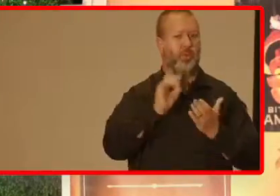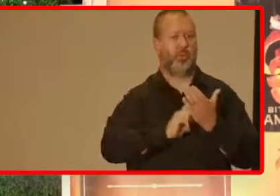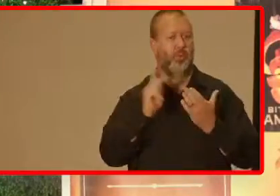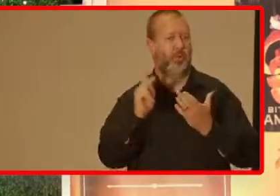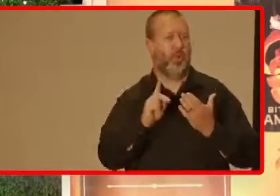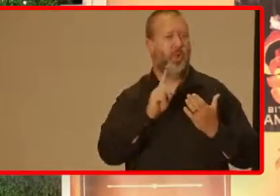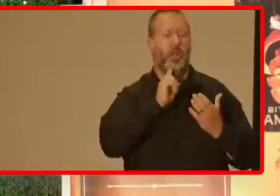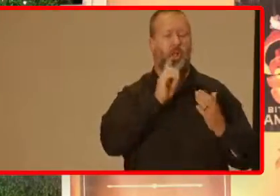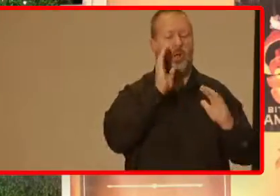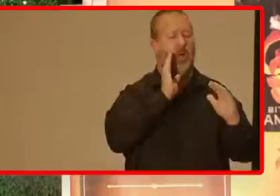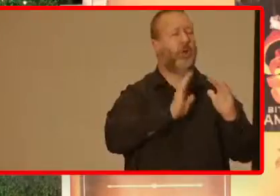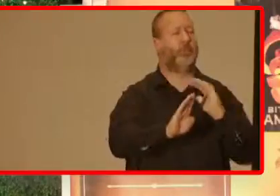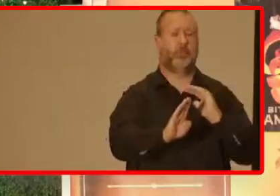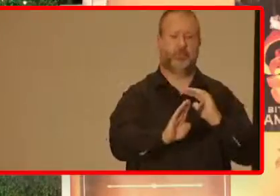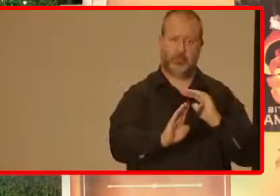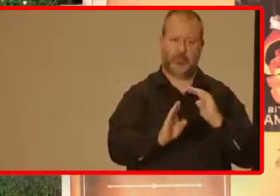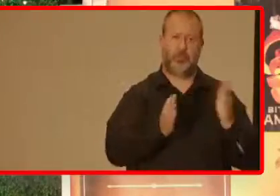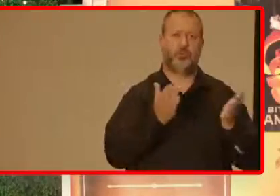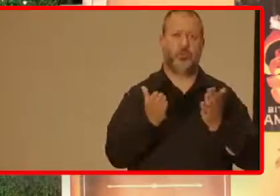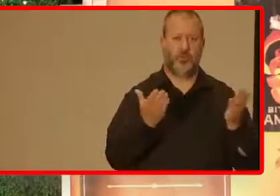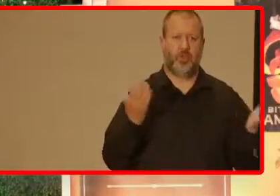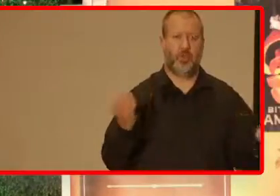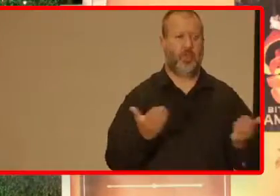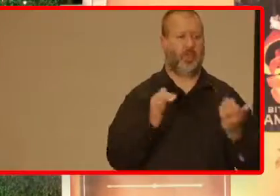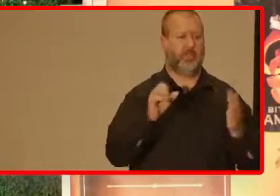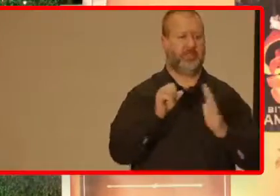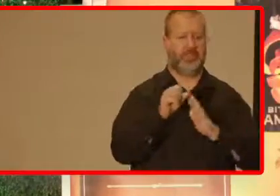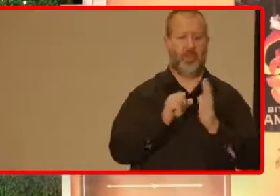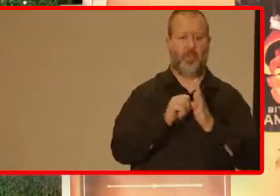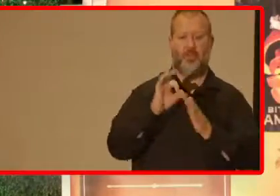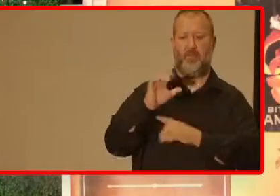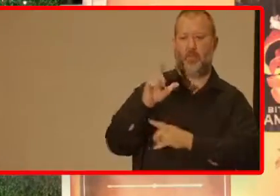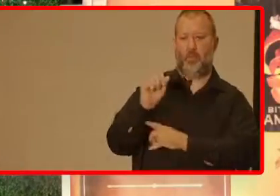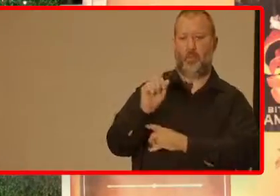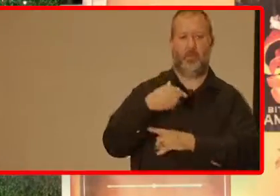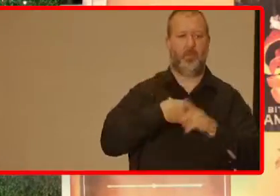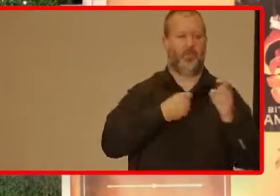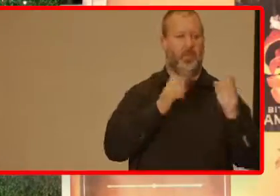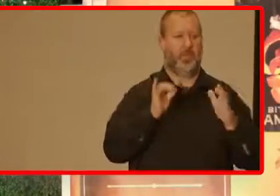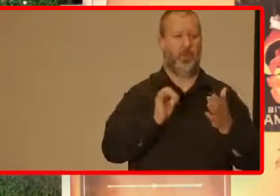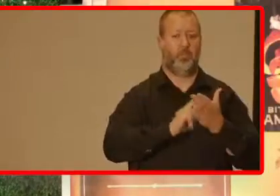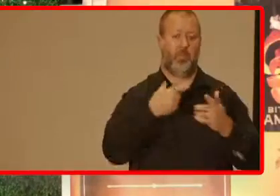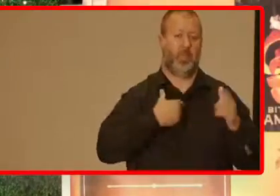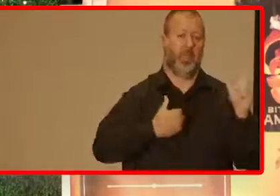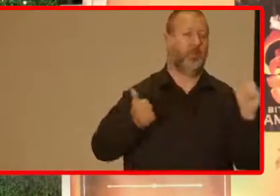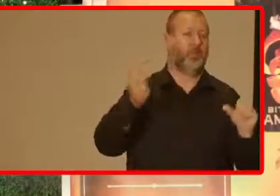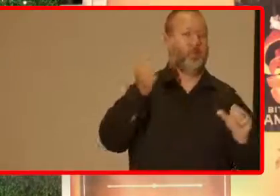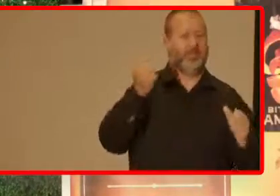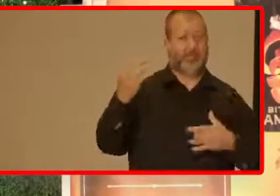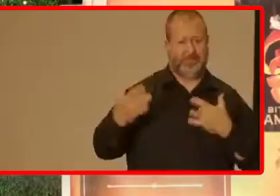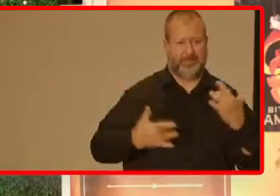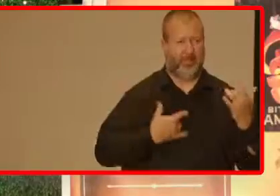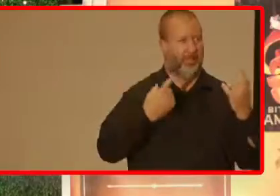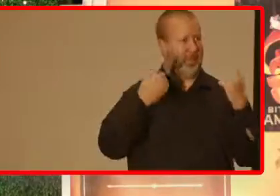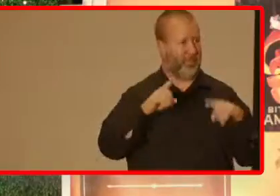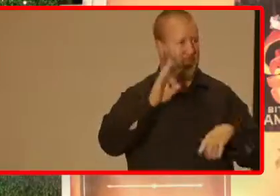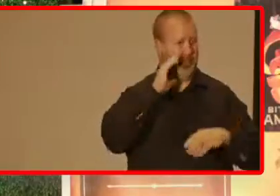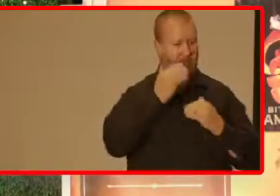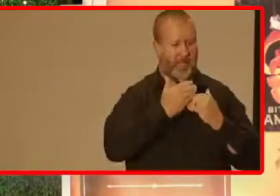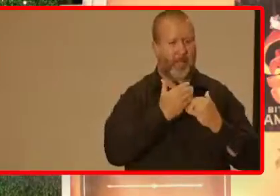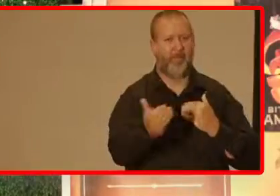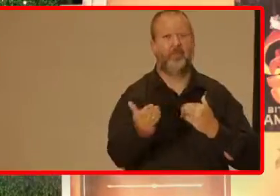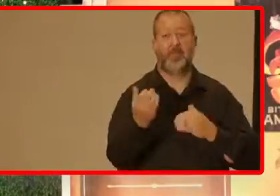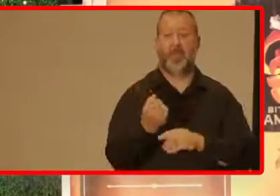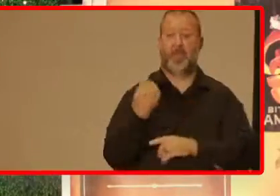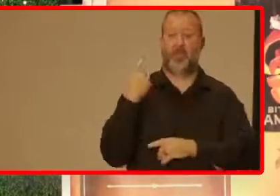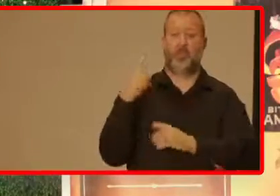I'm humbled to be serving at the state of Florida as the director of this program. I'm excited for what's gonna come. Last